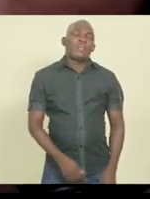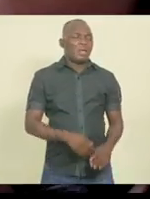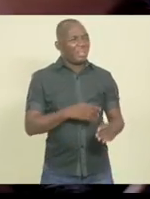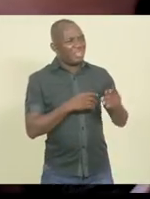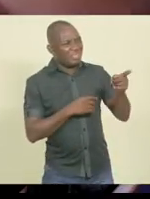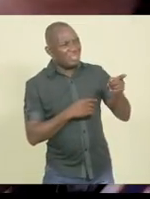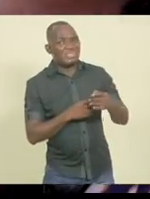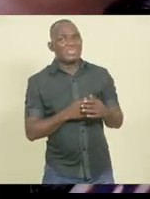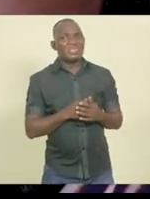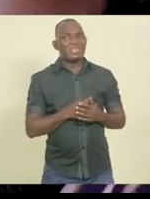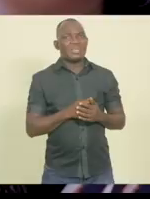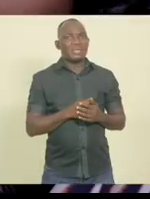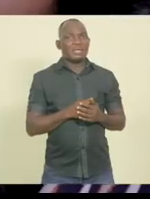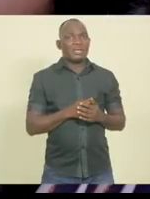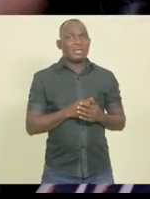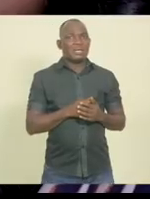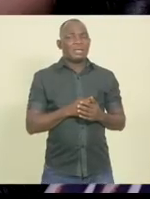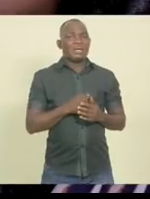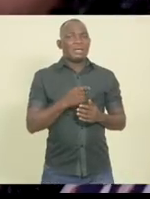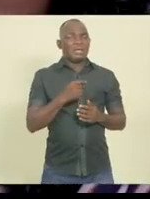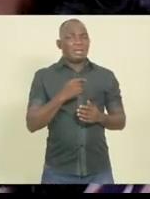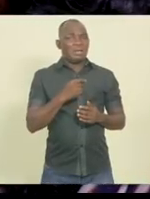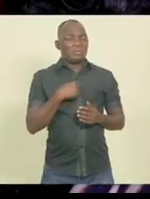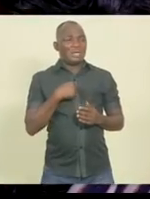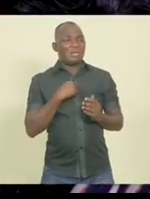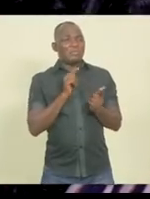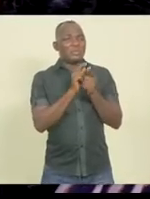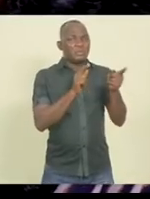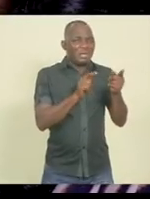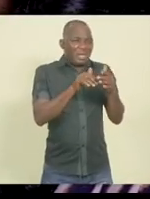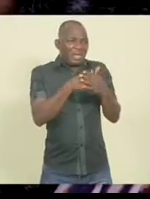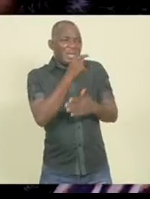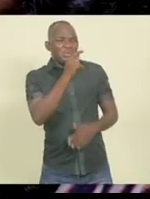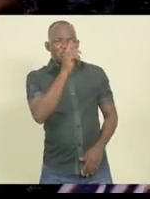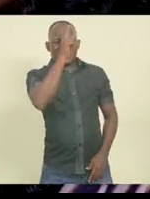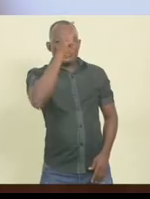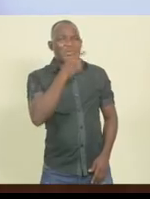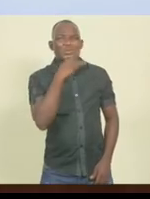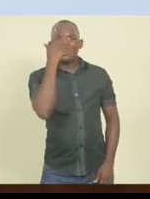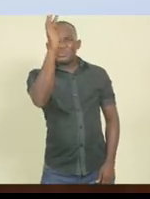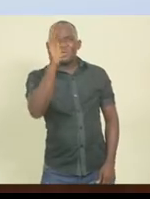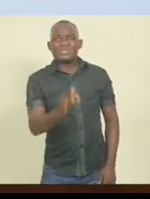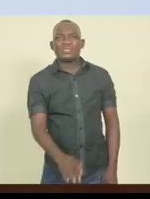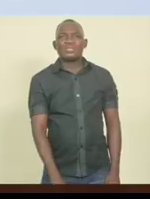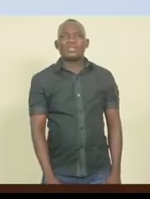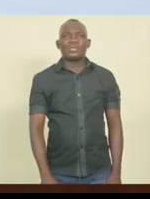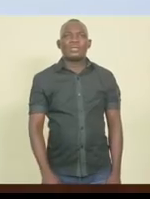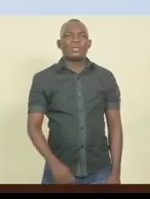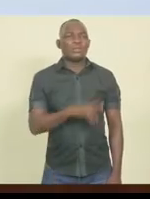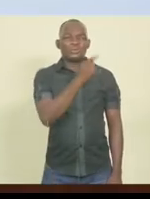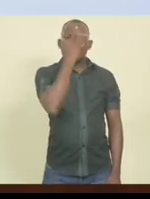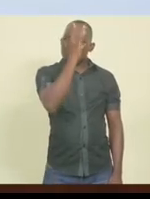Kobe, I got attracted to you because of how intelligent you are. Amongst other